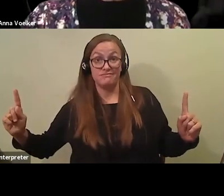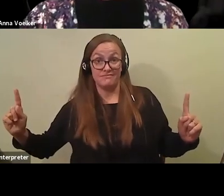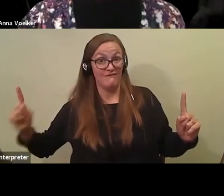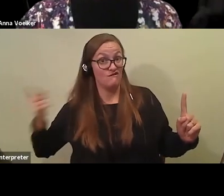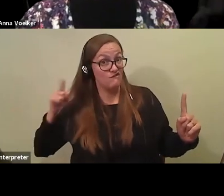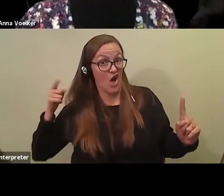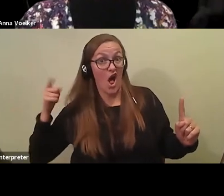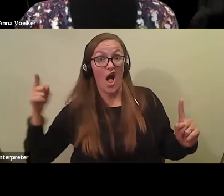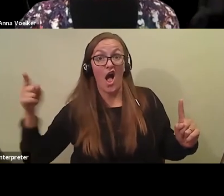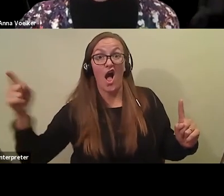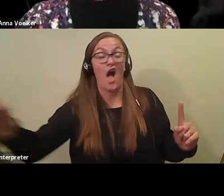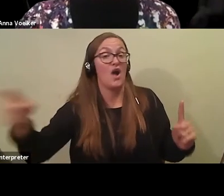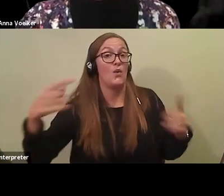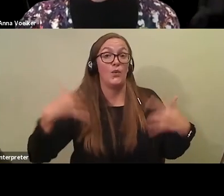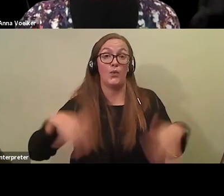is very difficult.